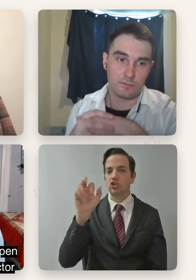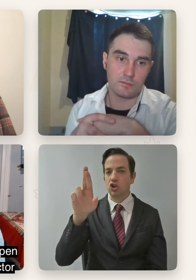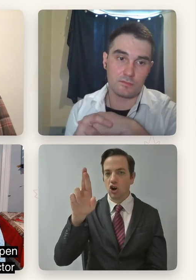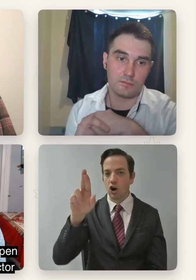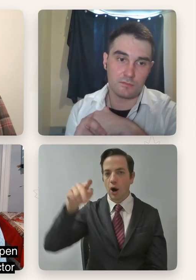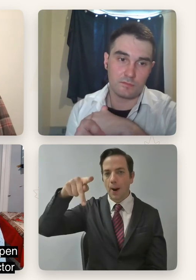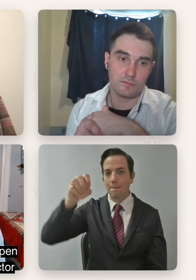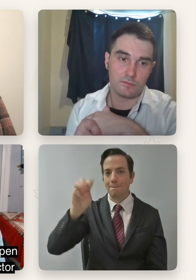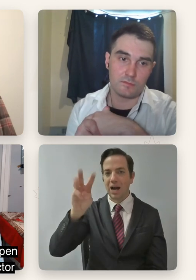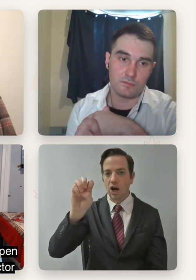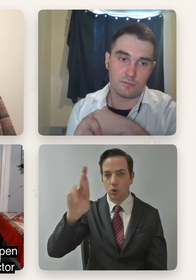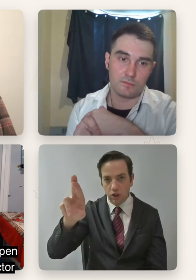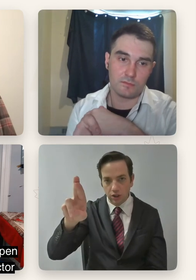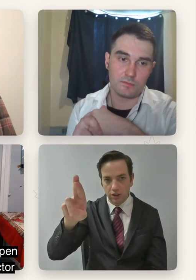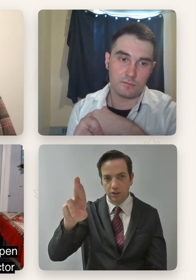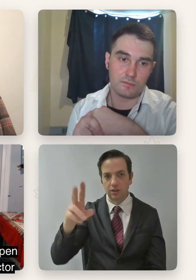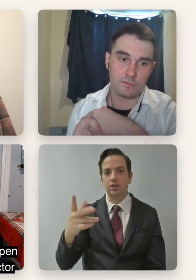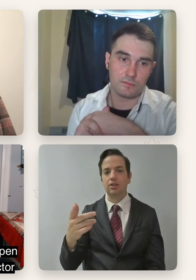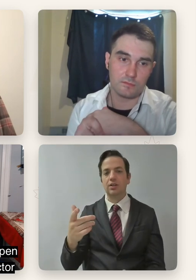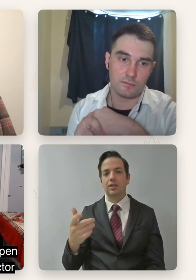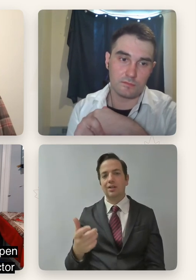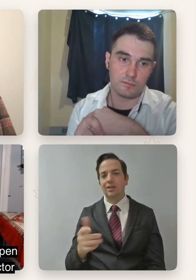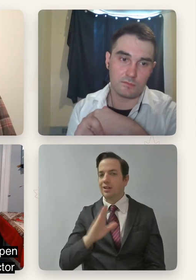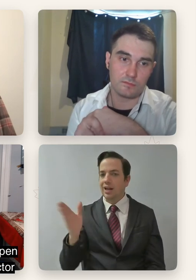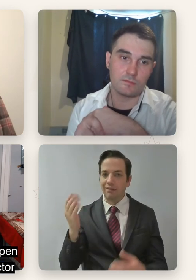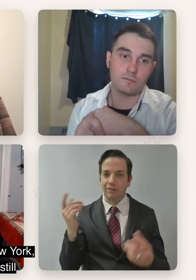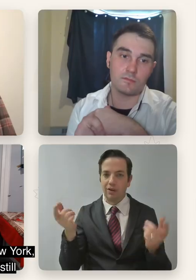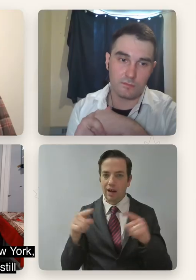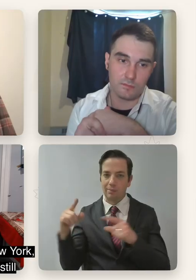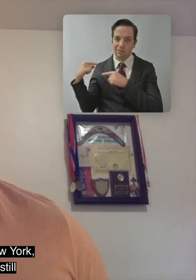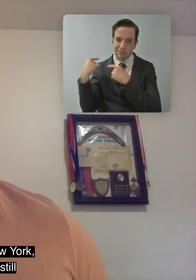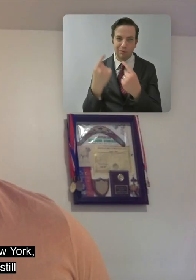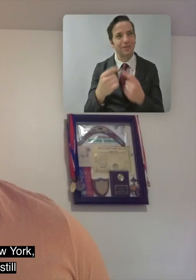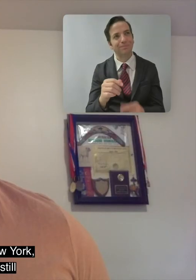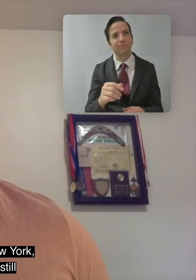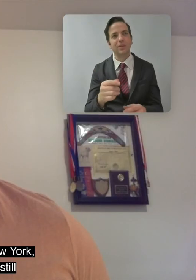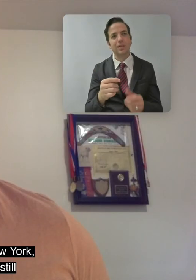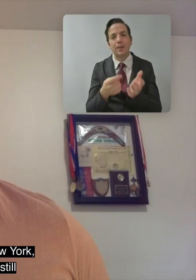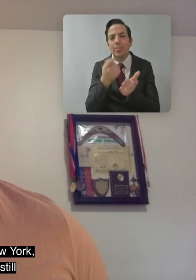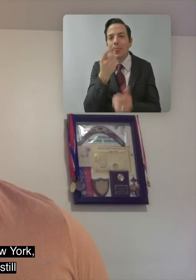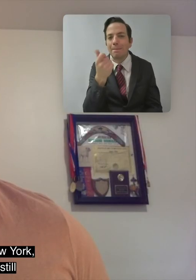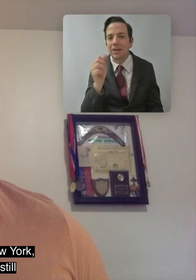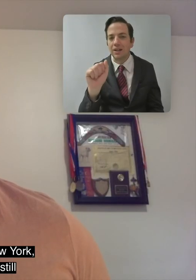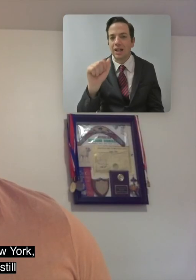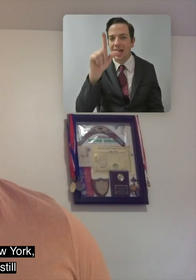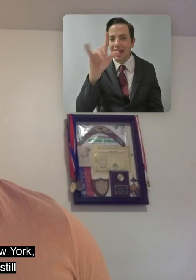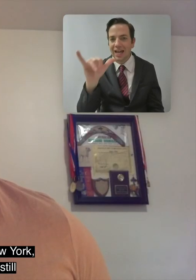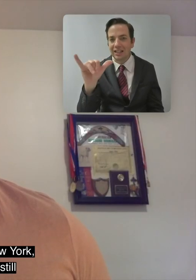it's starting to happen with Ali Stroker, um, the actor in a wheelchair, uh, from New York. But,